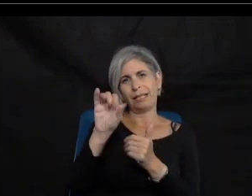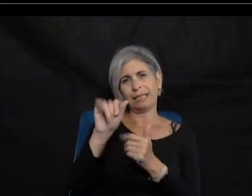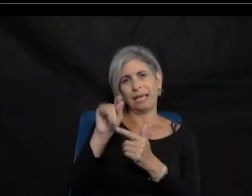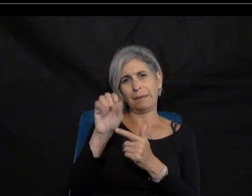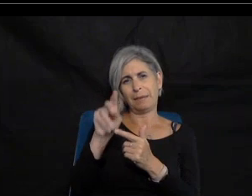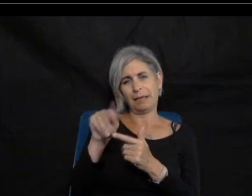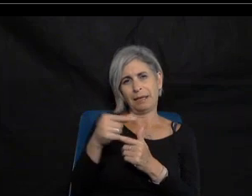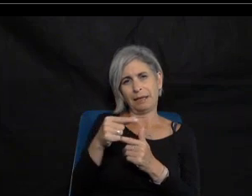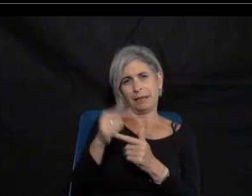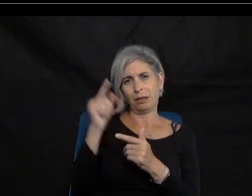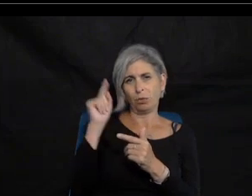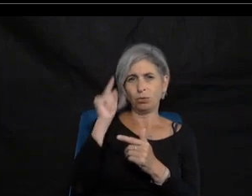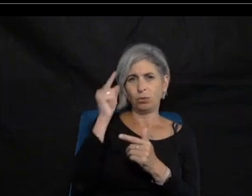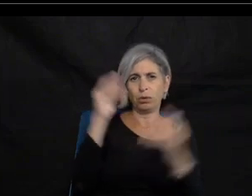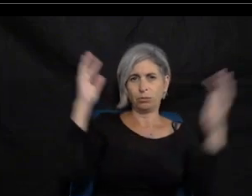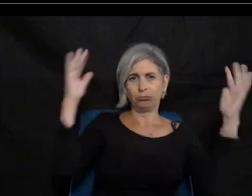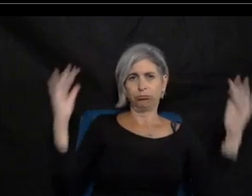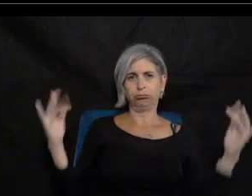moving towards canopy trees.